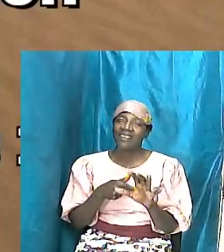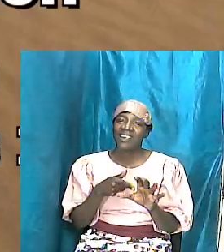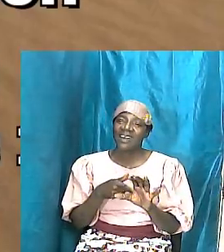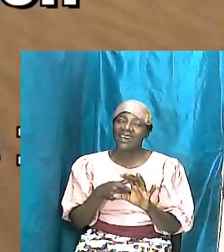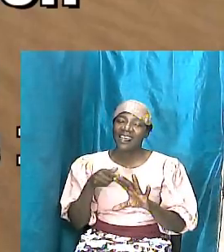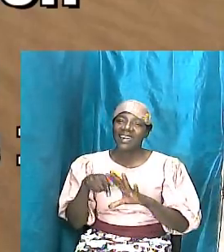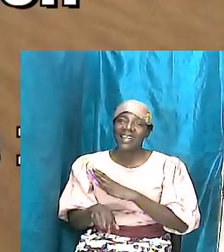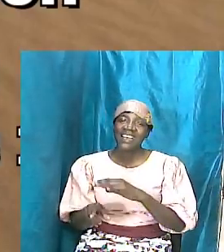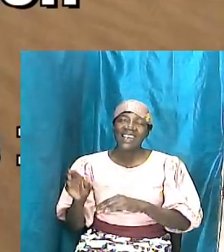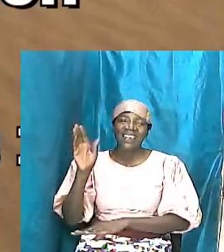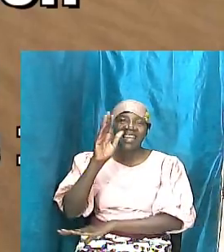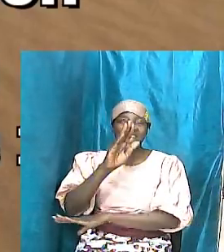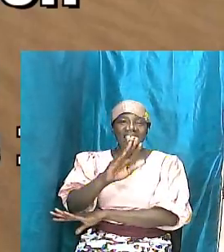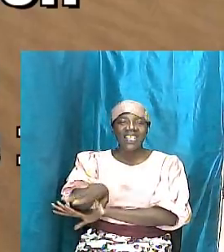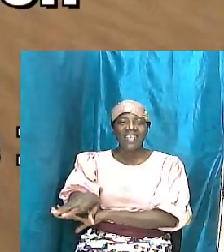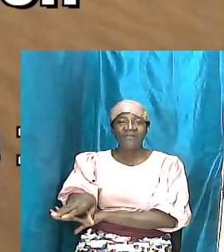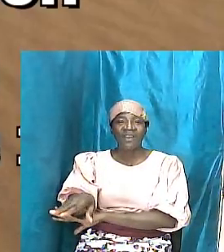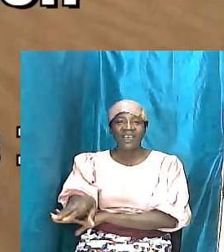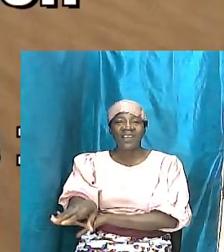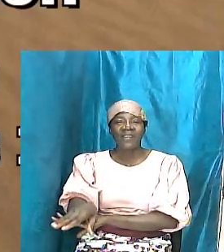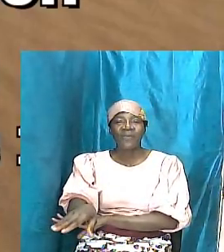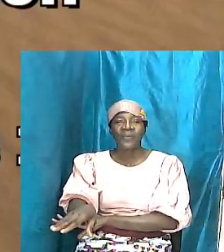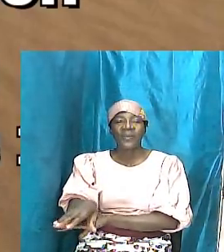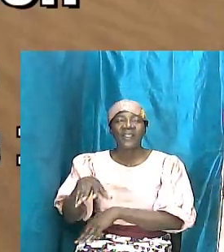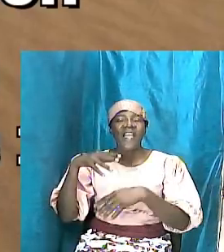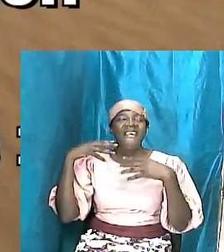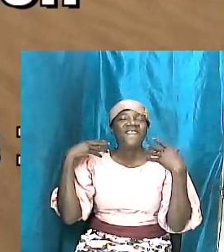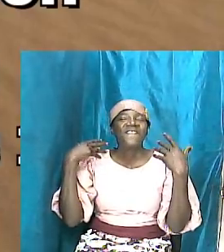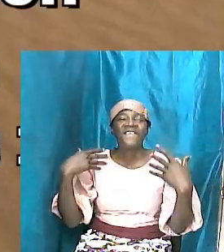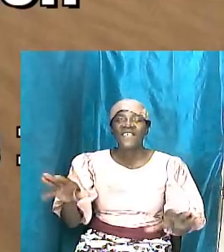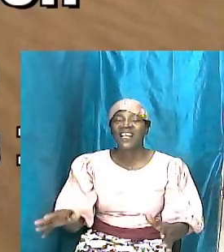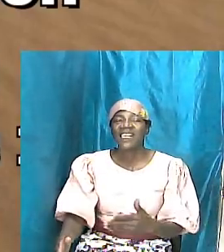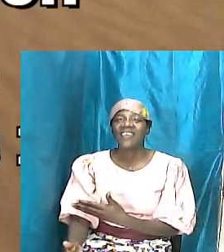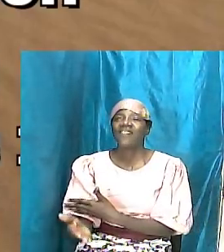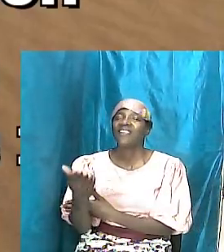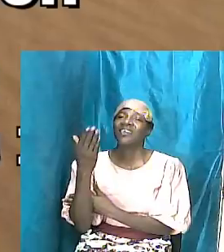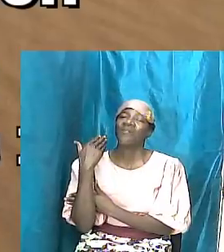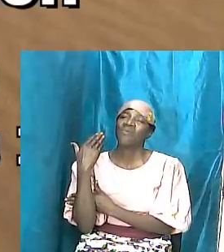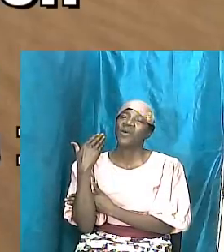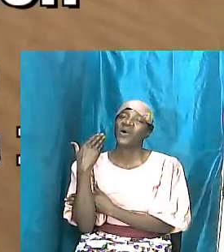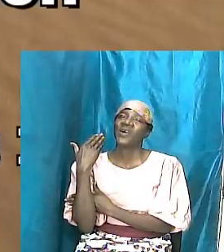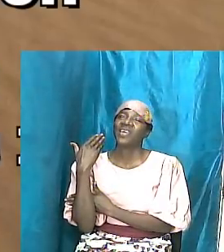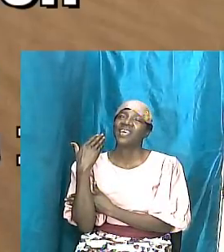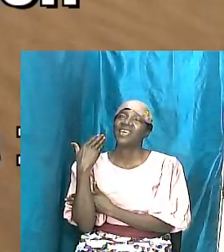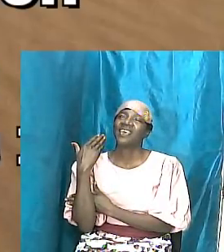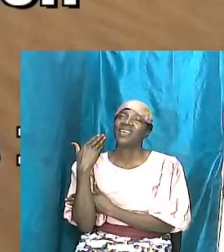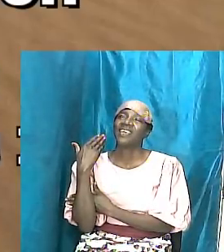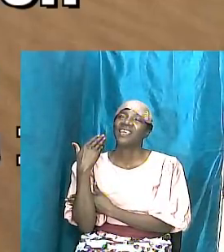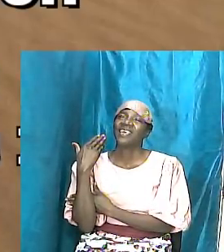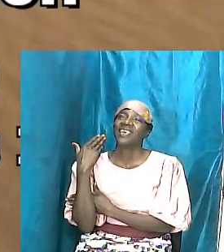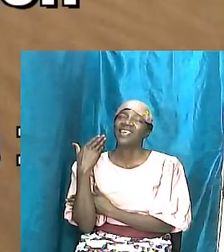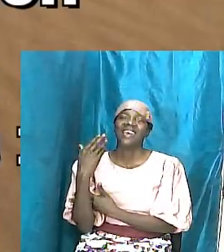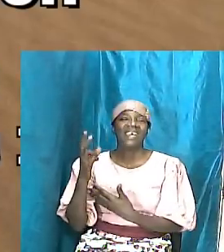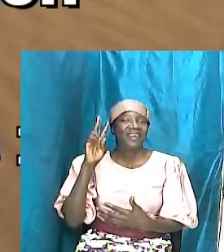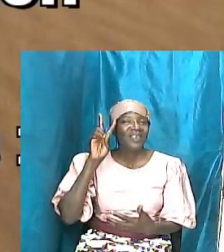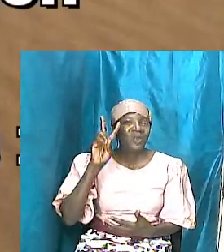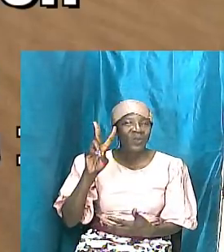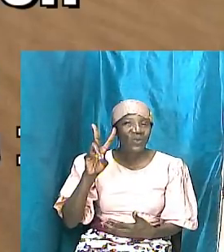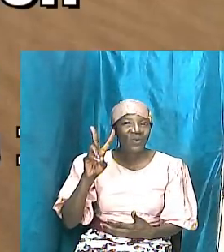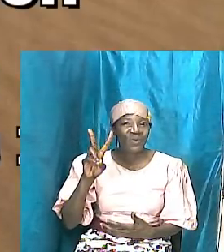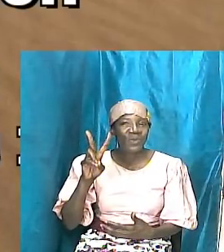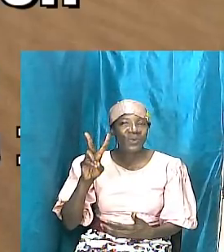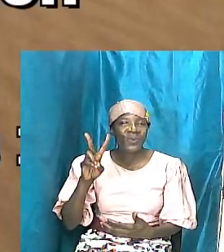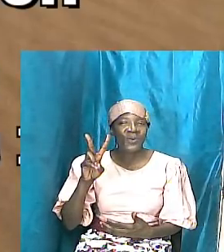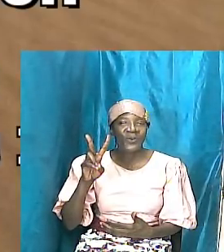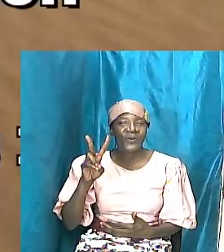the evening was completed in the morning in both instances. It